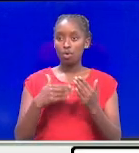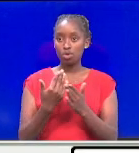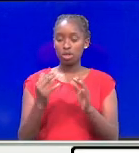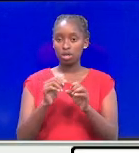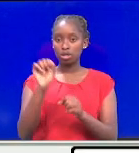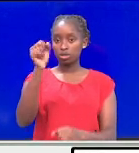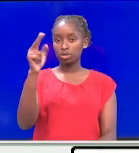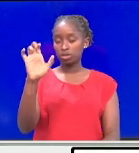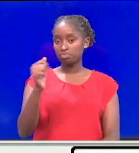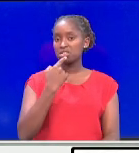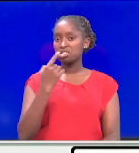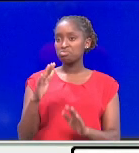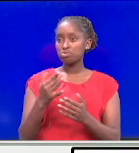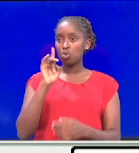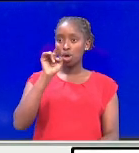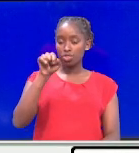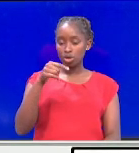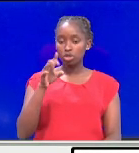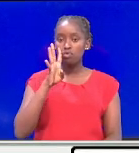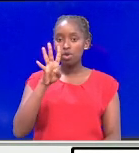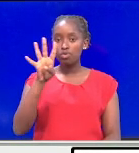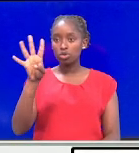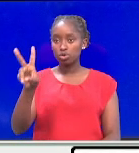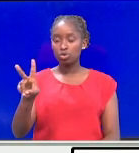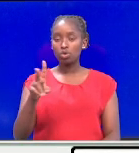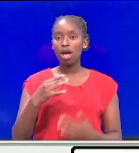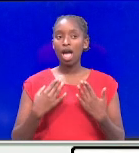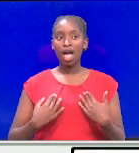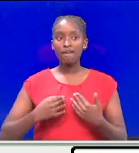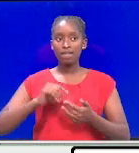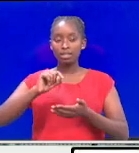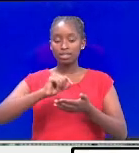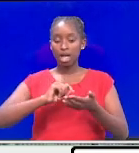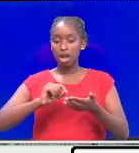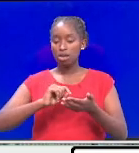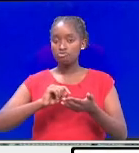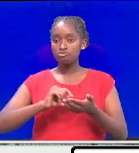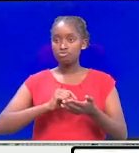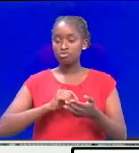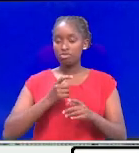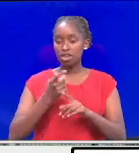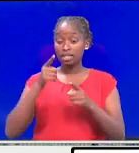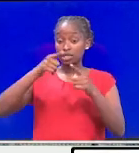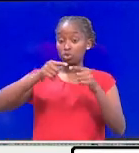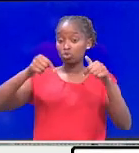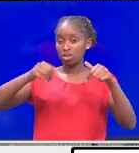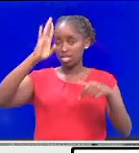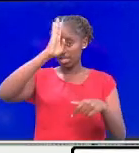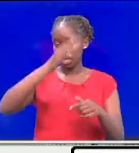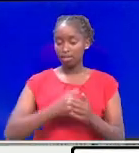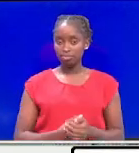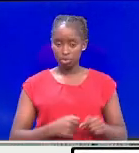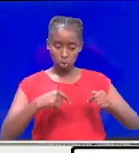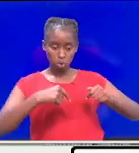that 1,442 hospitals have signed contracts as of Sunday. Of today, 6th